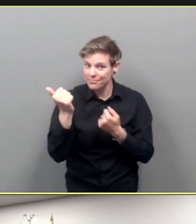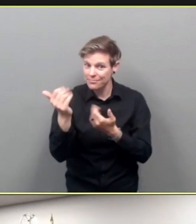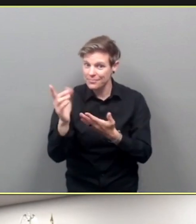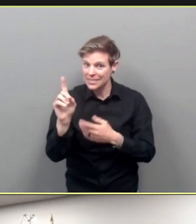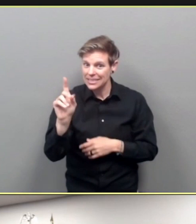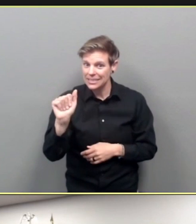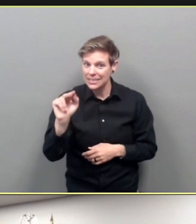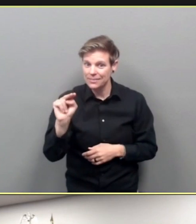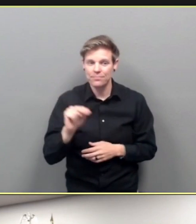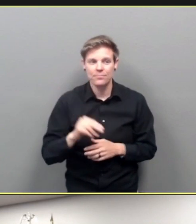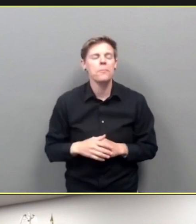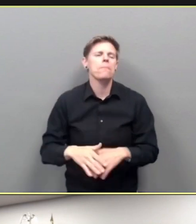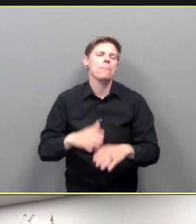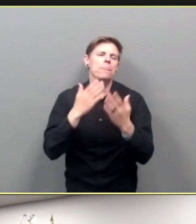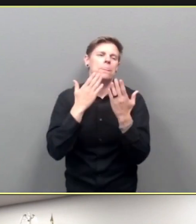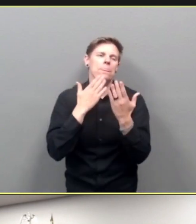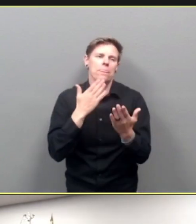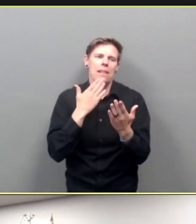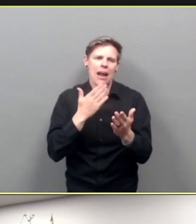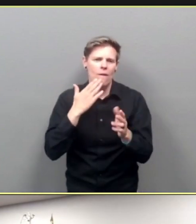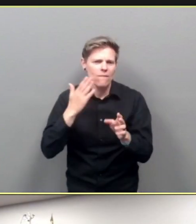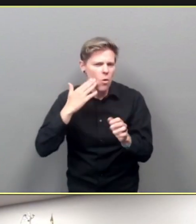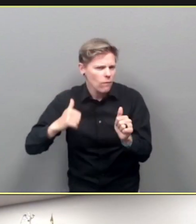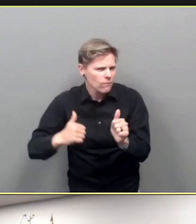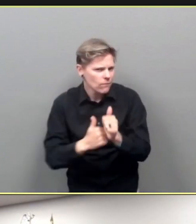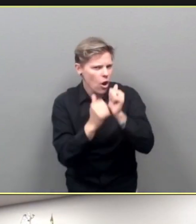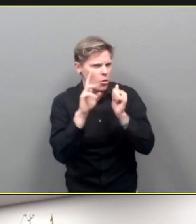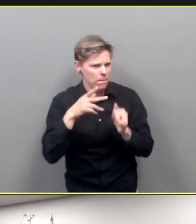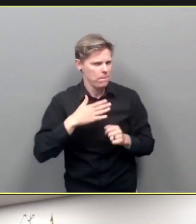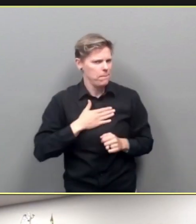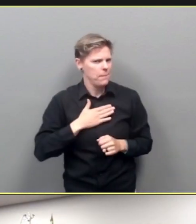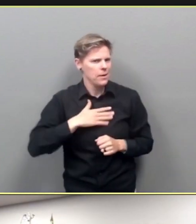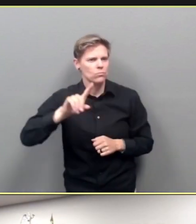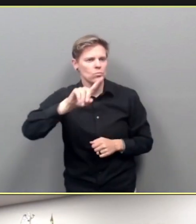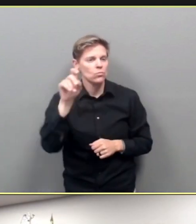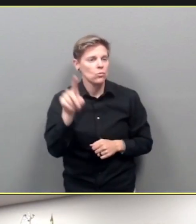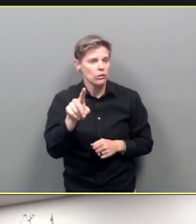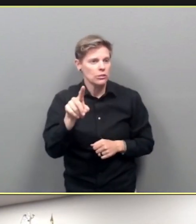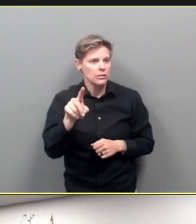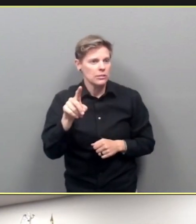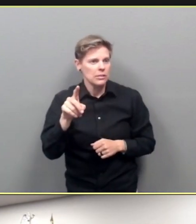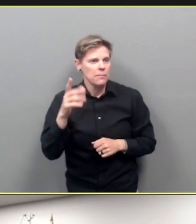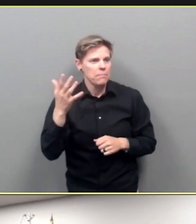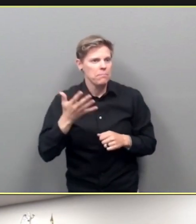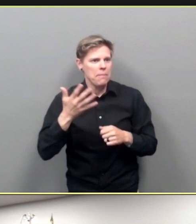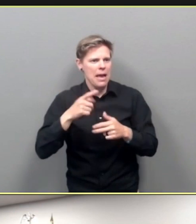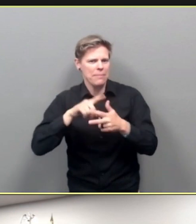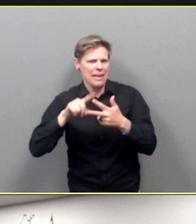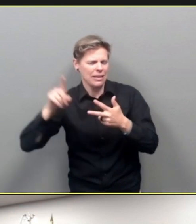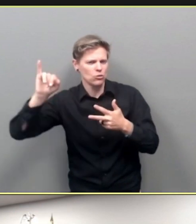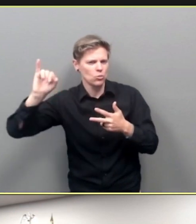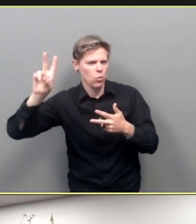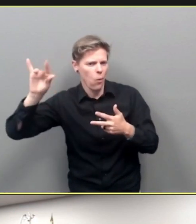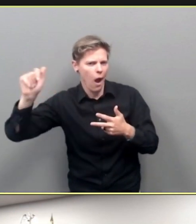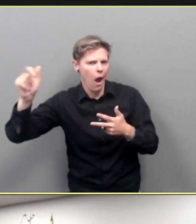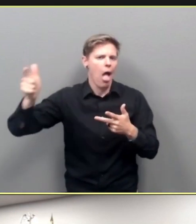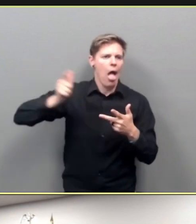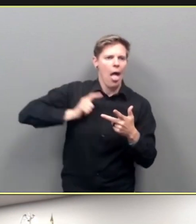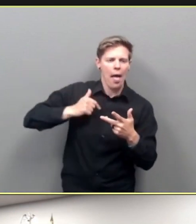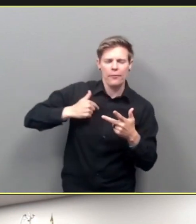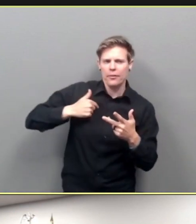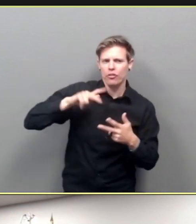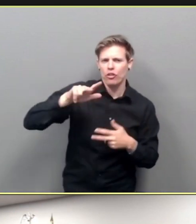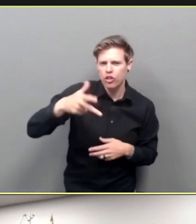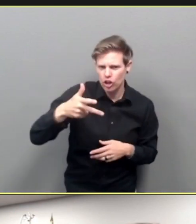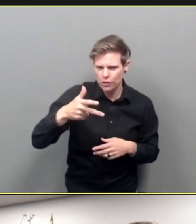thanks for the follow-up. And my question maybe is kind of a follow-up to Julia's a little bit, but I believe it was Secretary Steinhaus who had mentioned